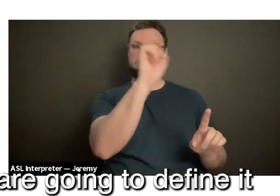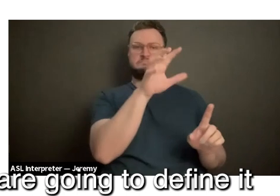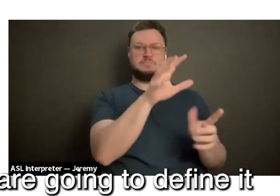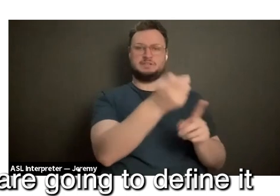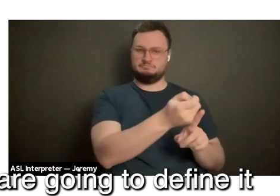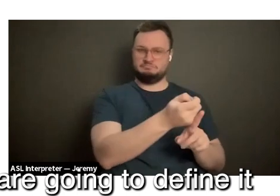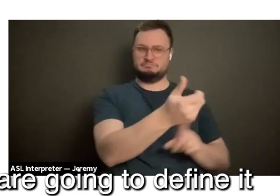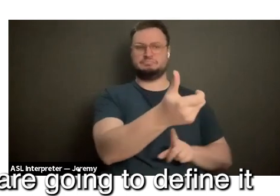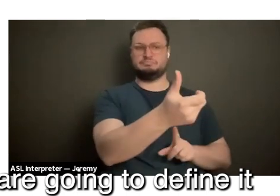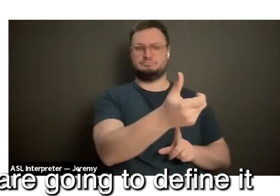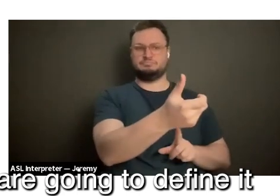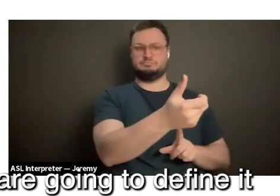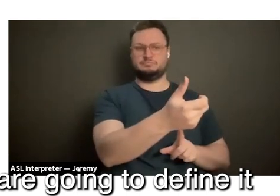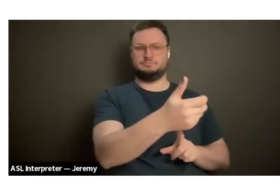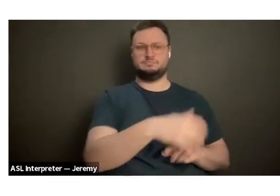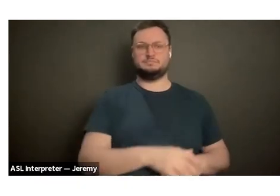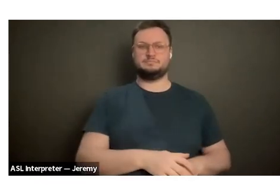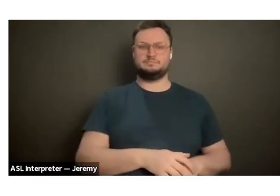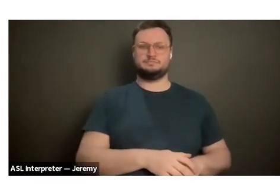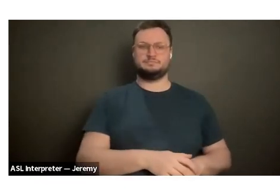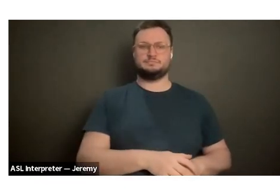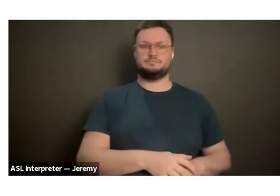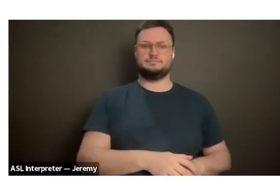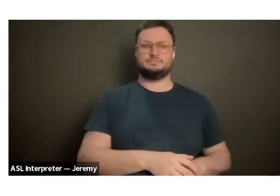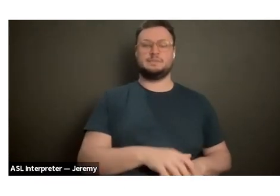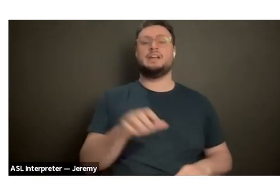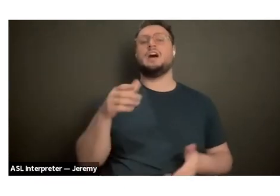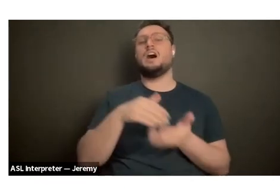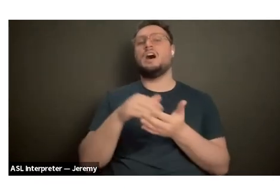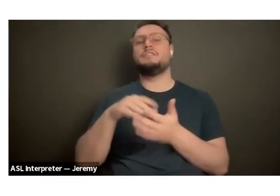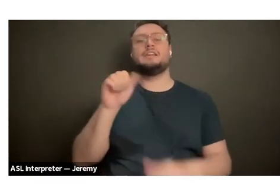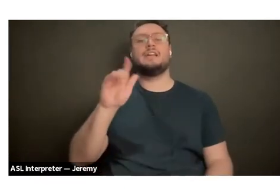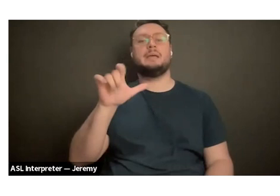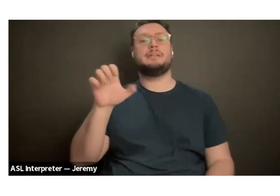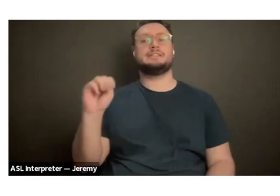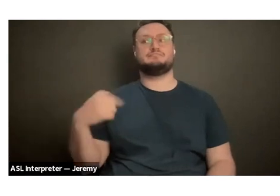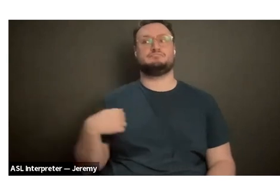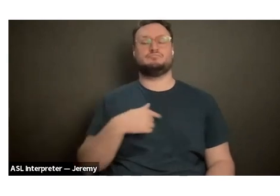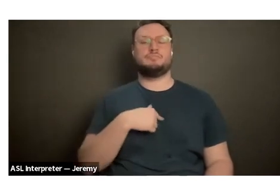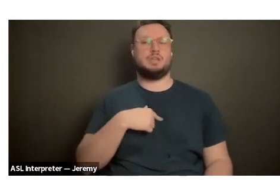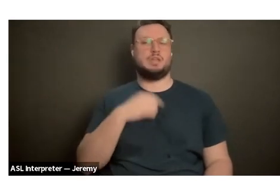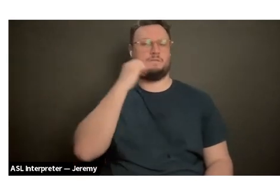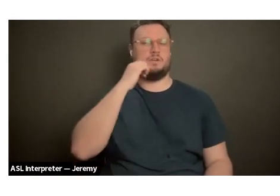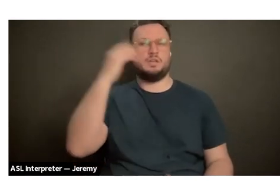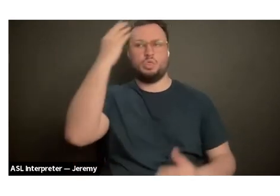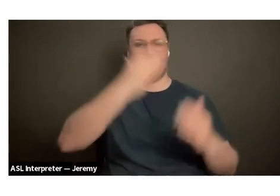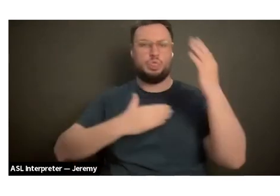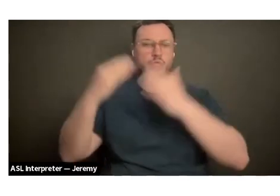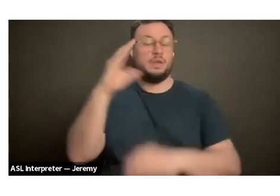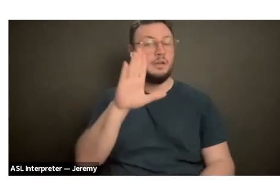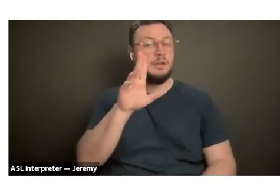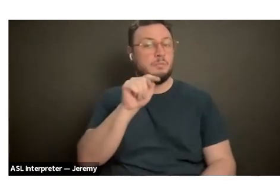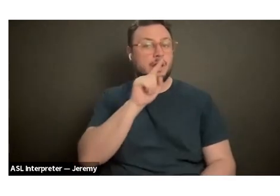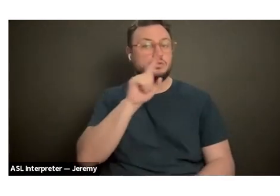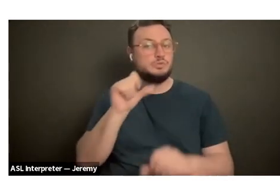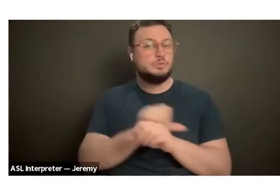is something that we don't consider but impacts all of us. So we have a wonderful gift of now DeMarco, and he